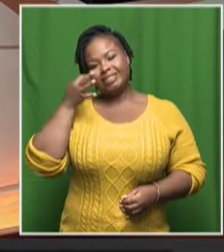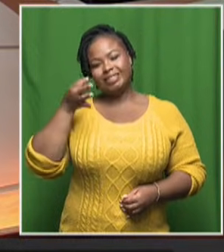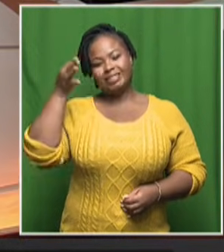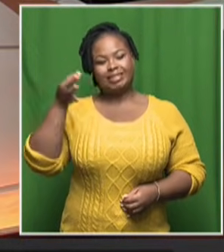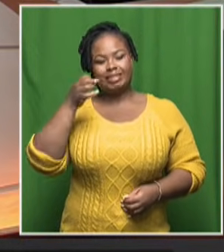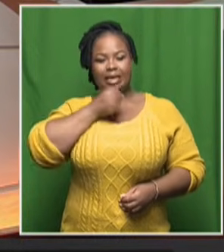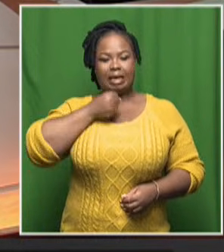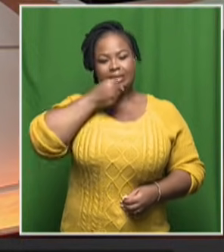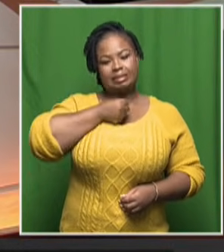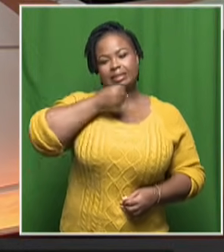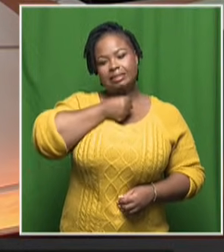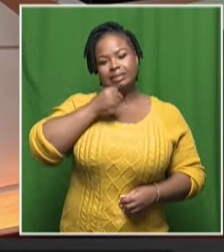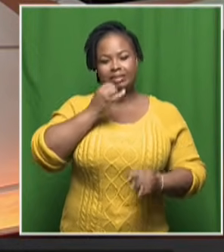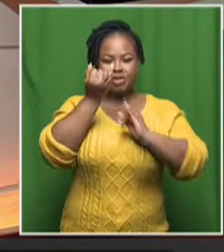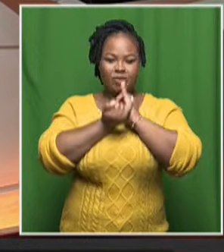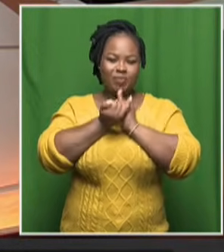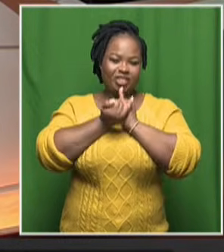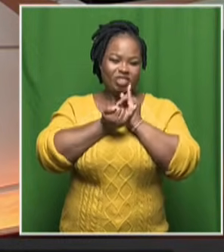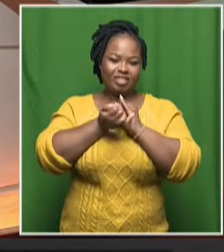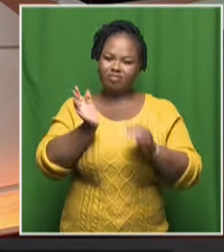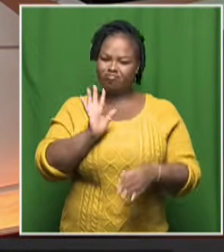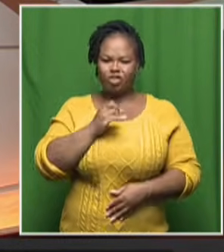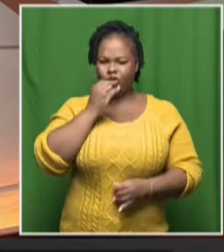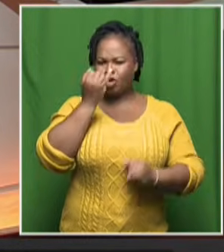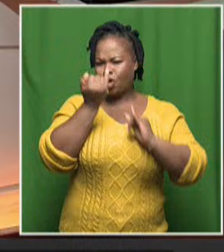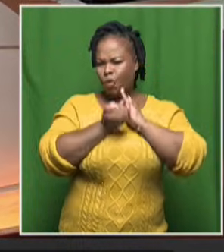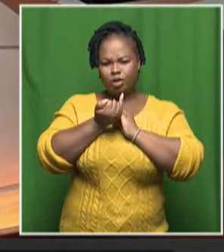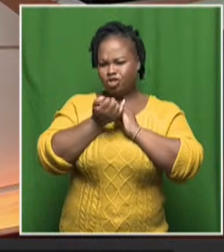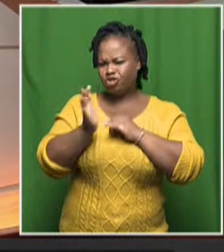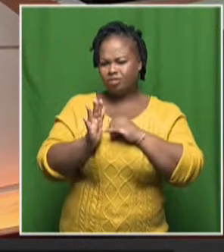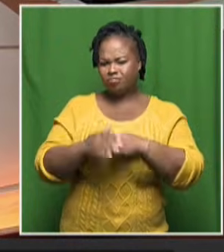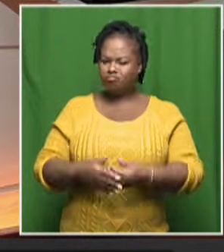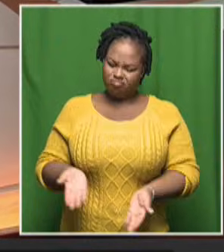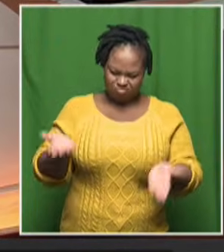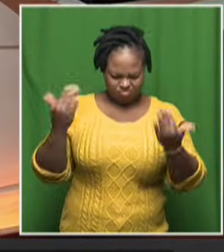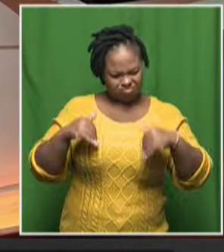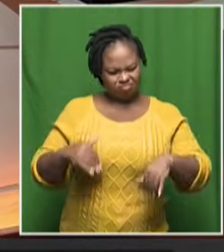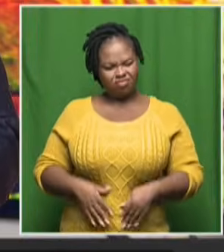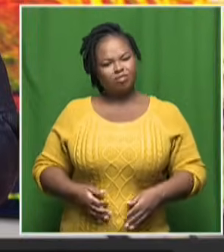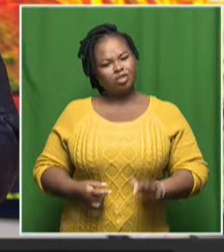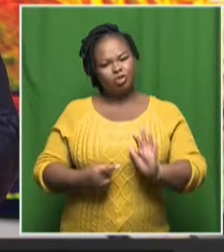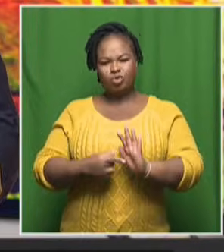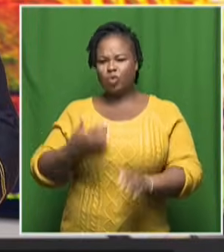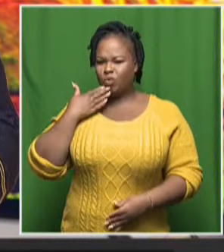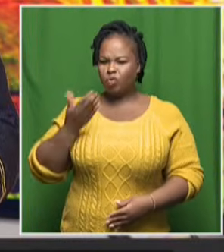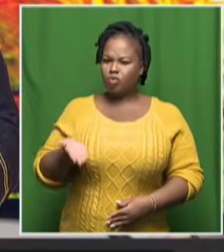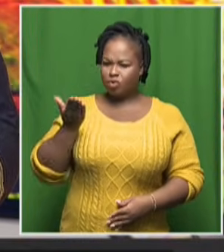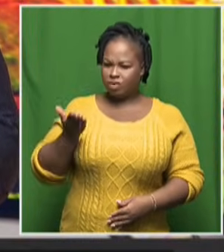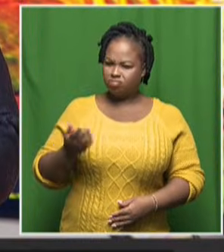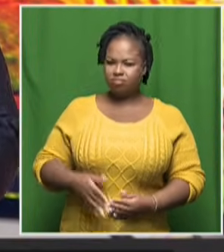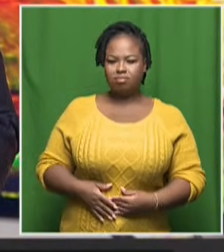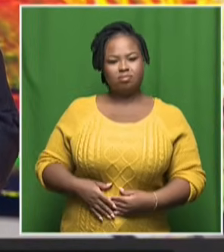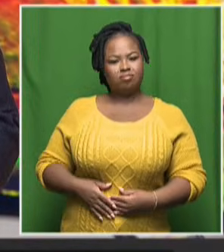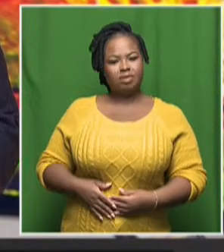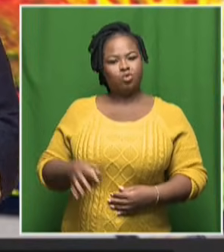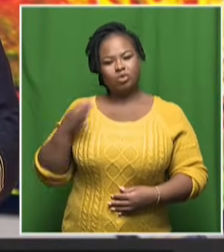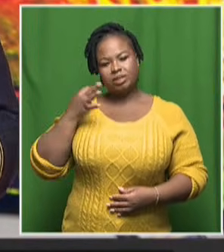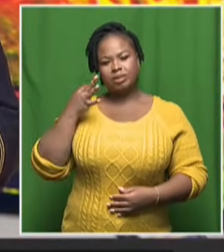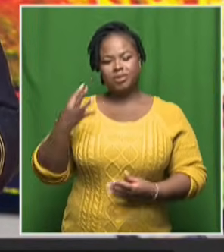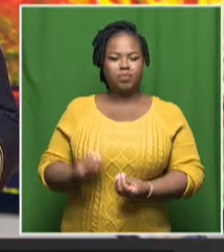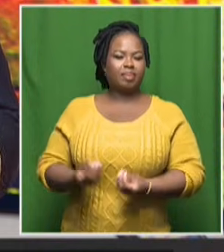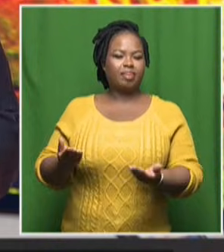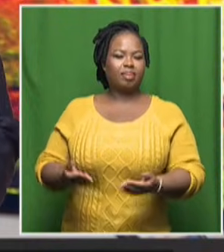it's continental now. It's really not a competition. It's just like, come, showcase yourself, do your thing, and let us sing